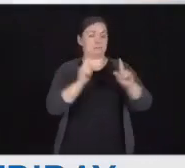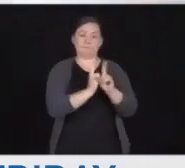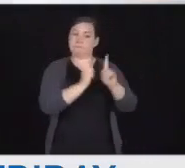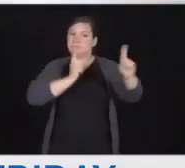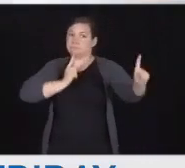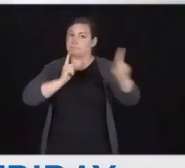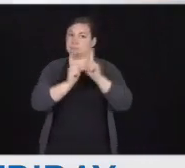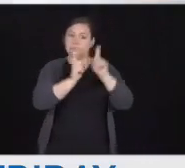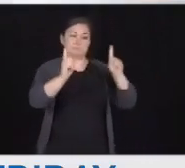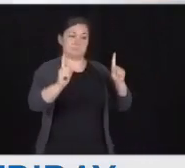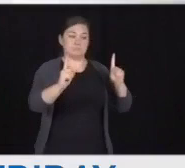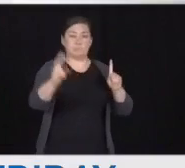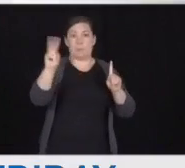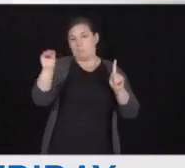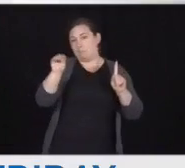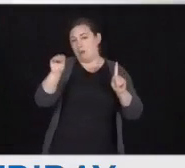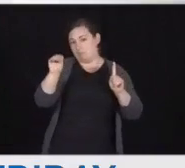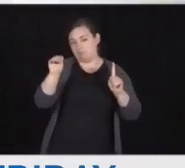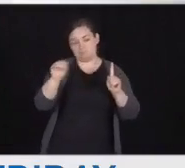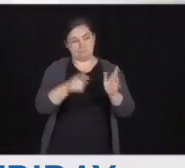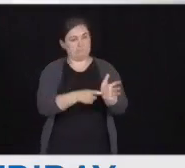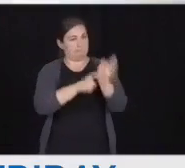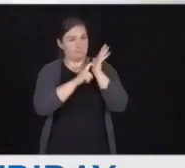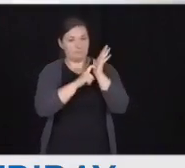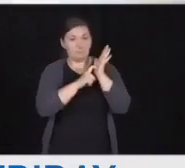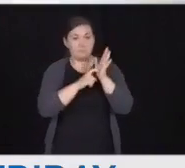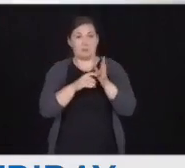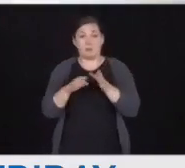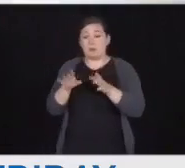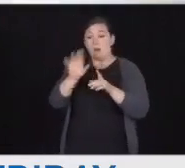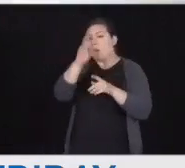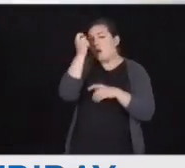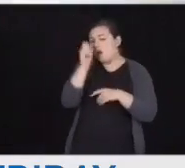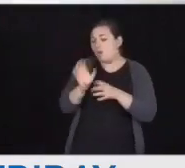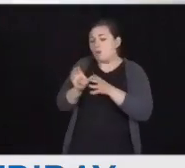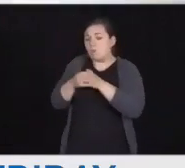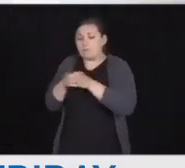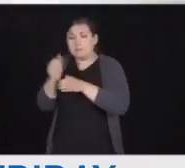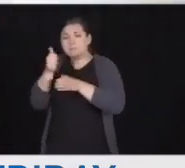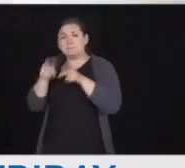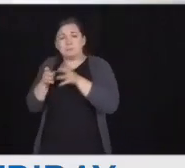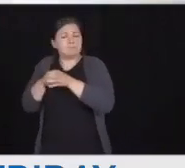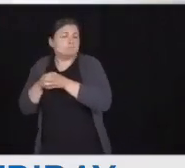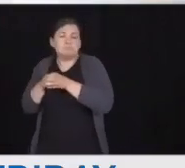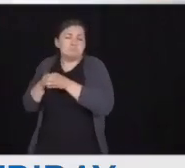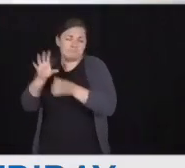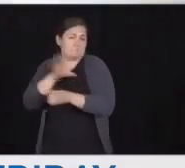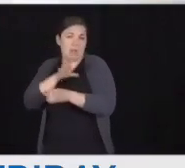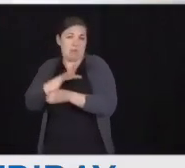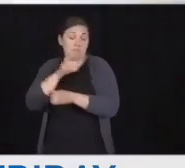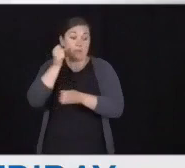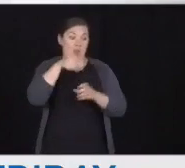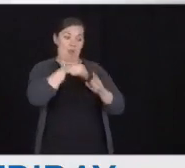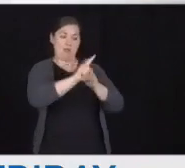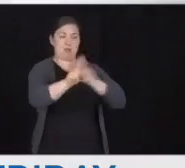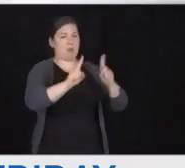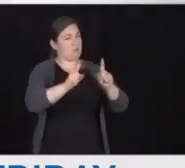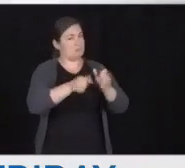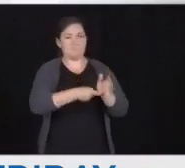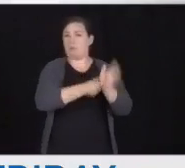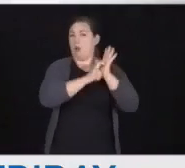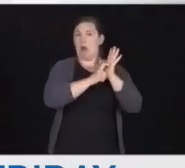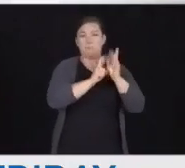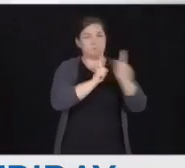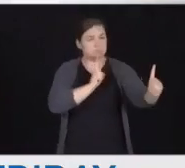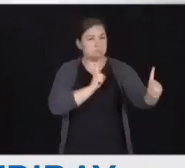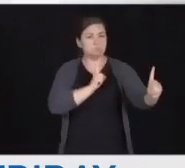restaurants, bars, gyms, and fitness centers, most personal care services, live shows, performing arts and movie